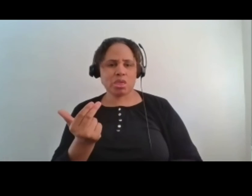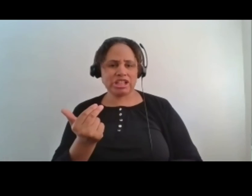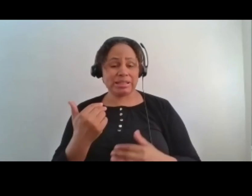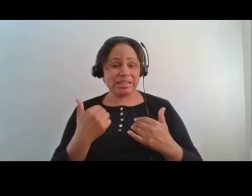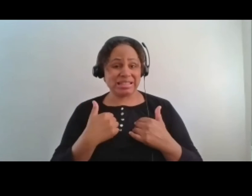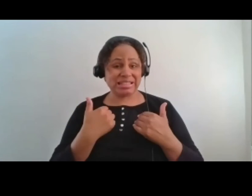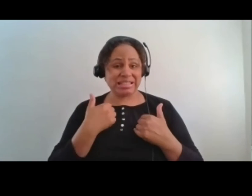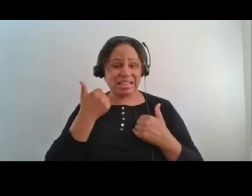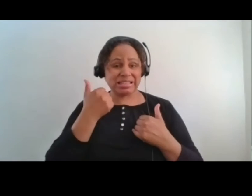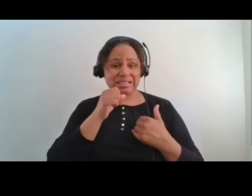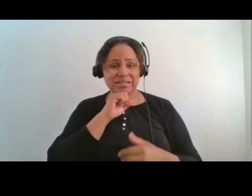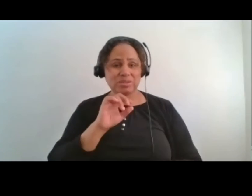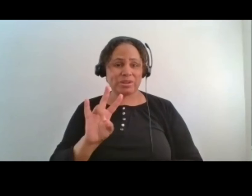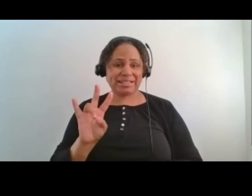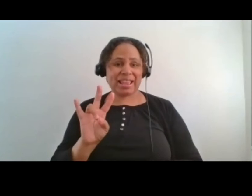was 7.